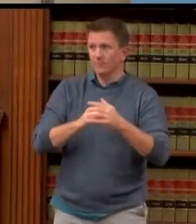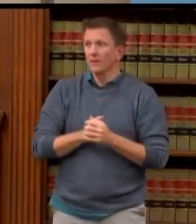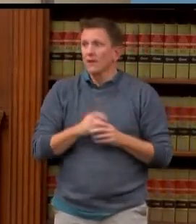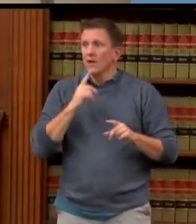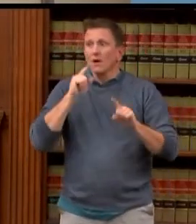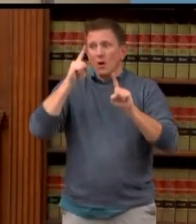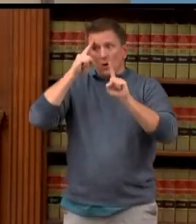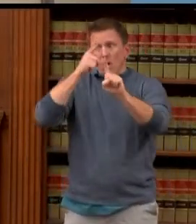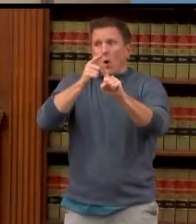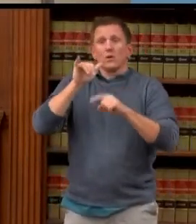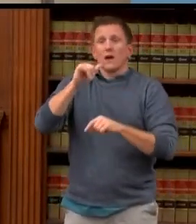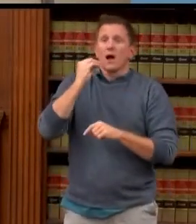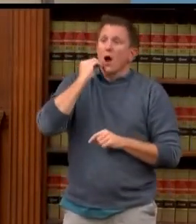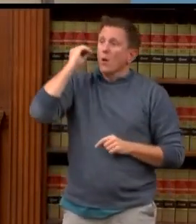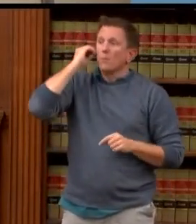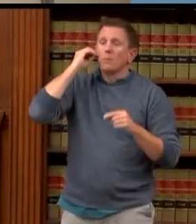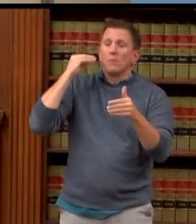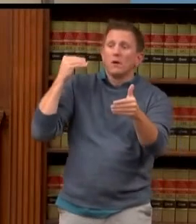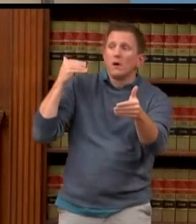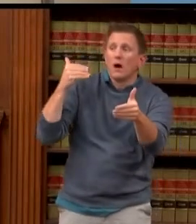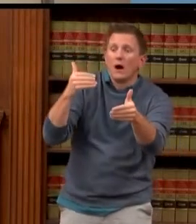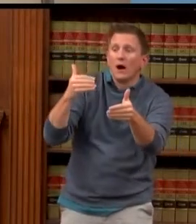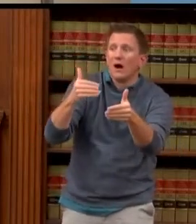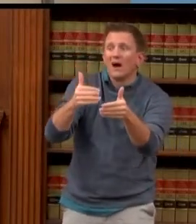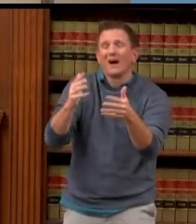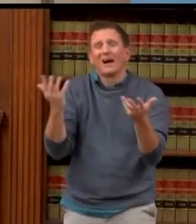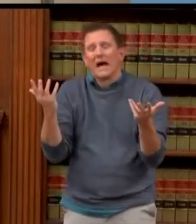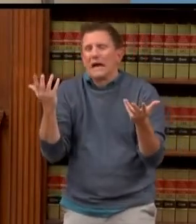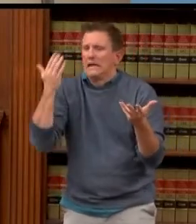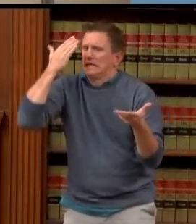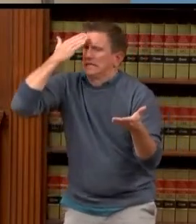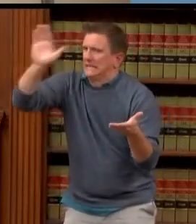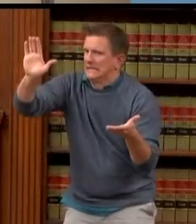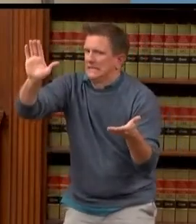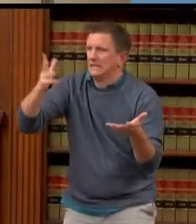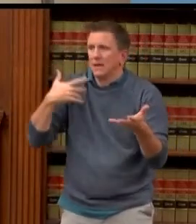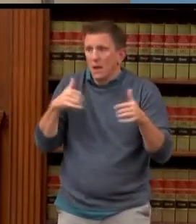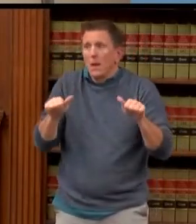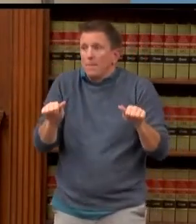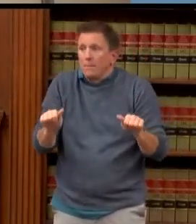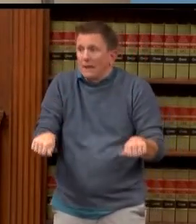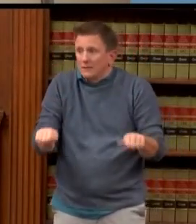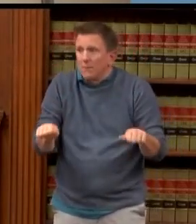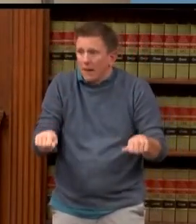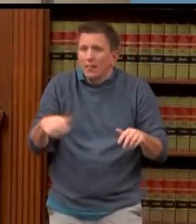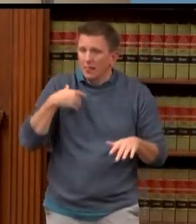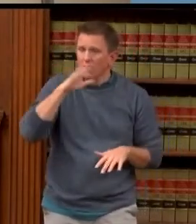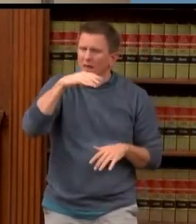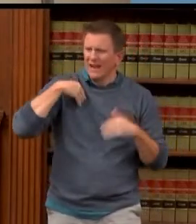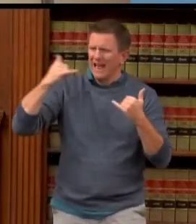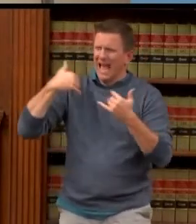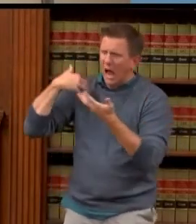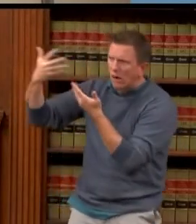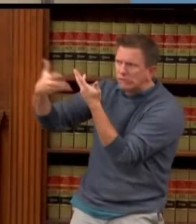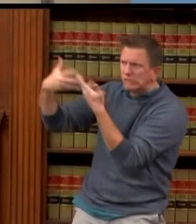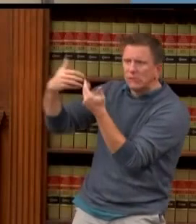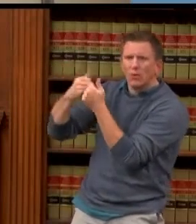state. It's a real possibility, but the effort here is to do everything we can to